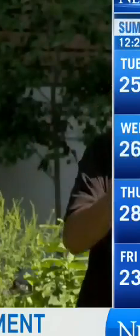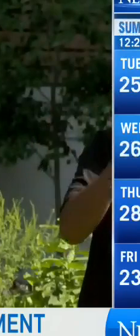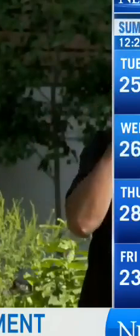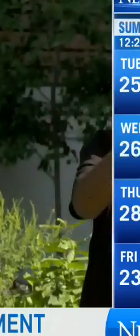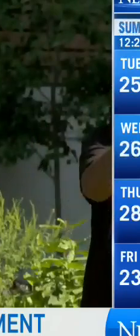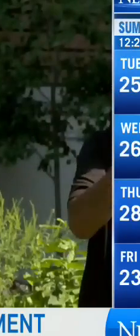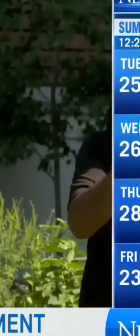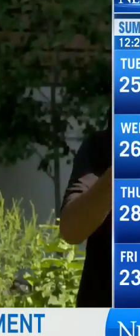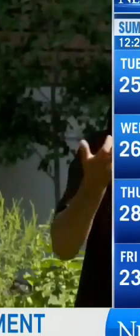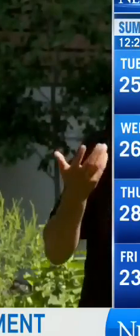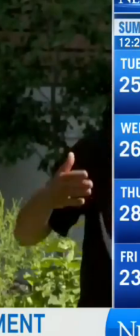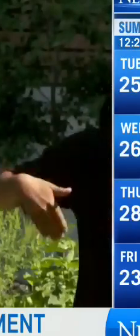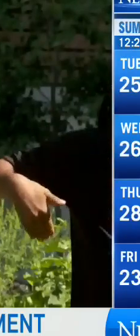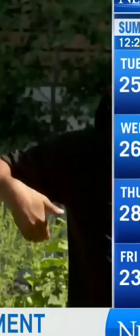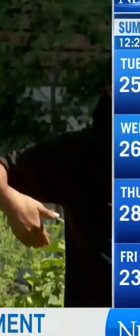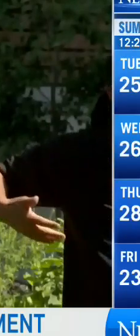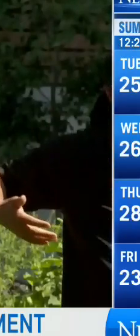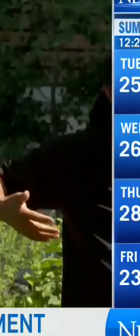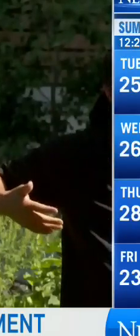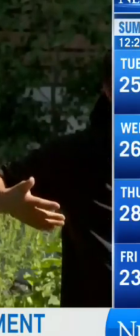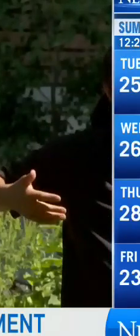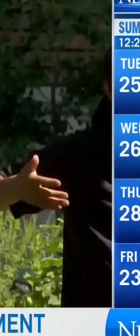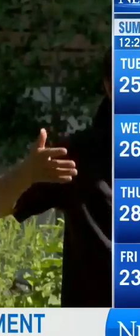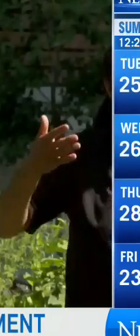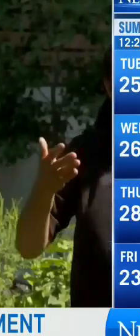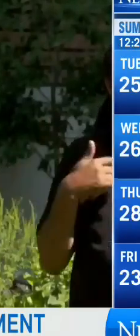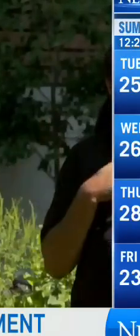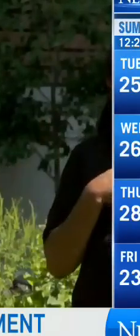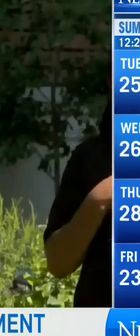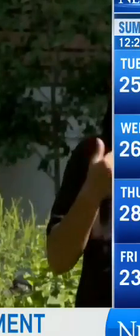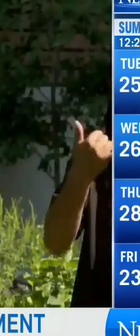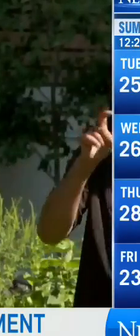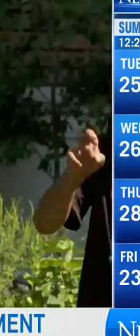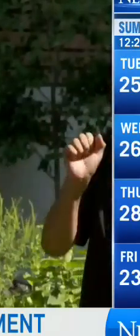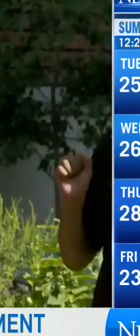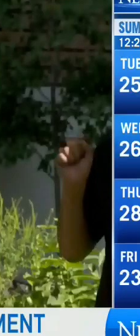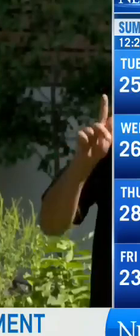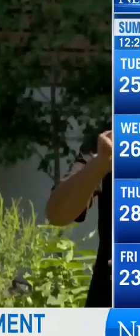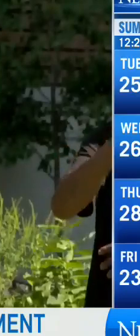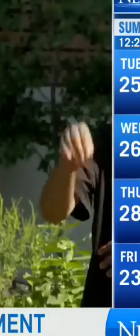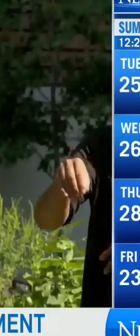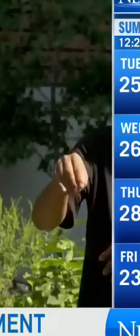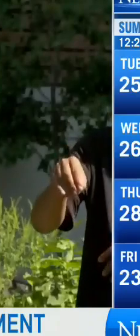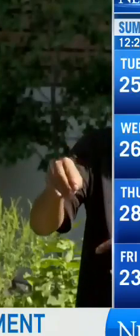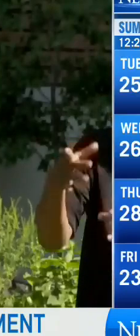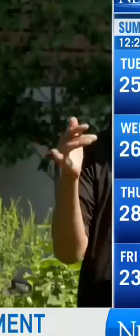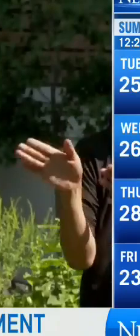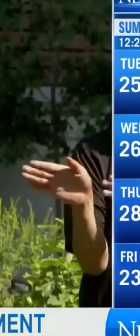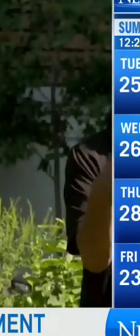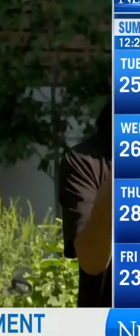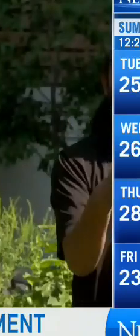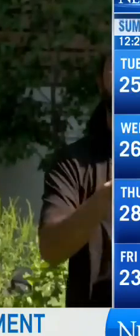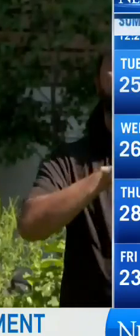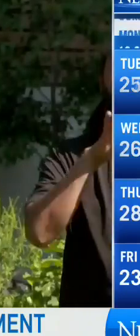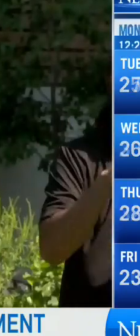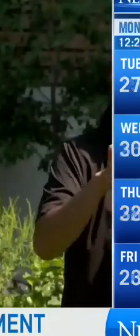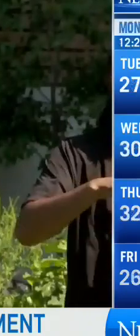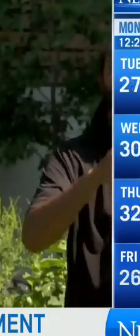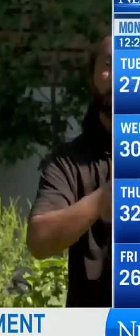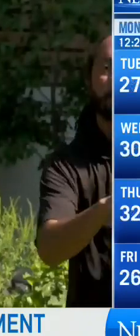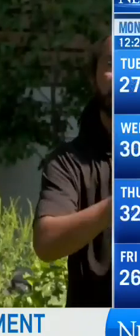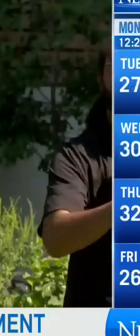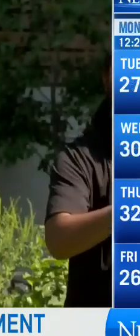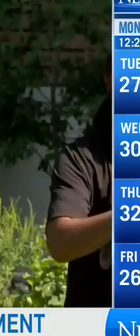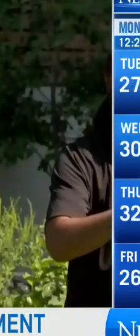The reason that we should be back in Ottawa now as opposed to on the election trail is that people need urgent help now because we are in a